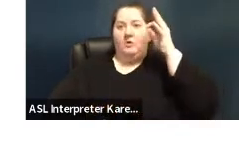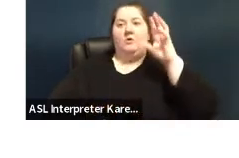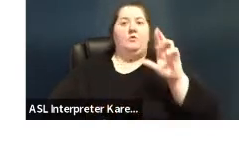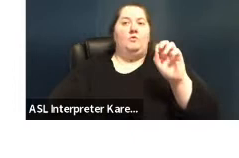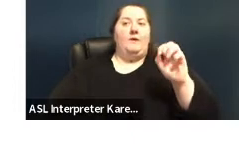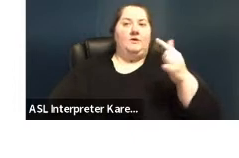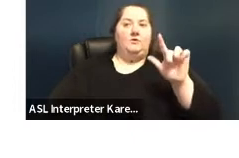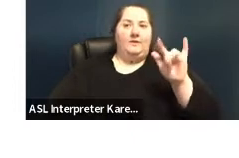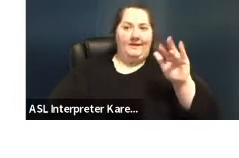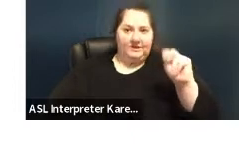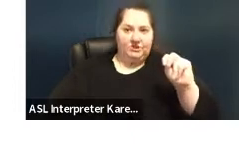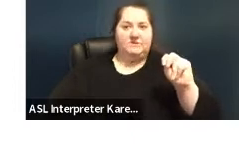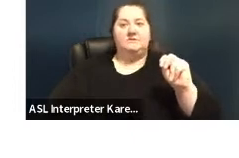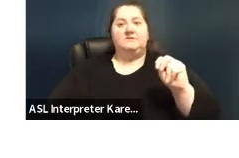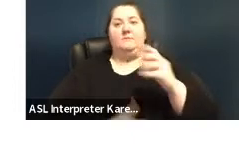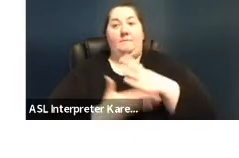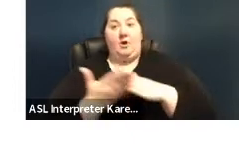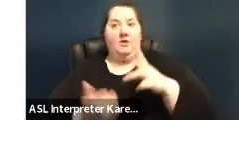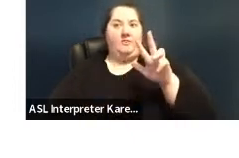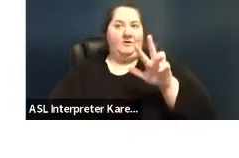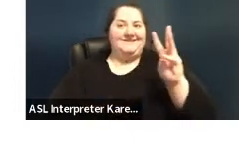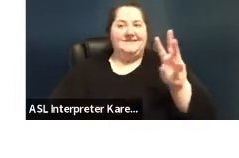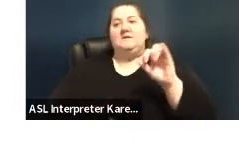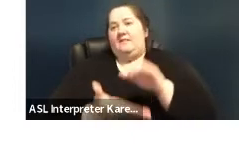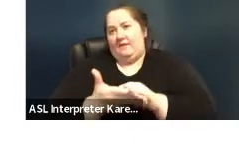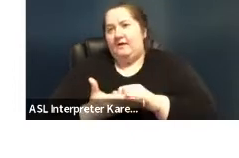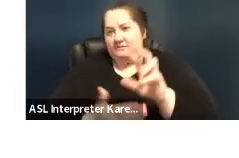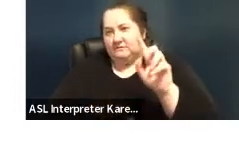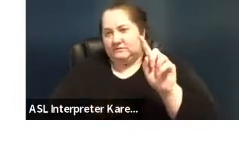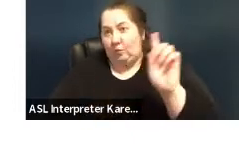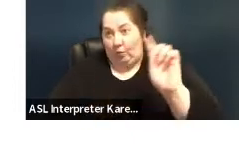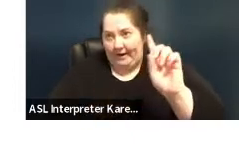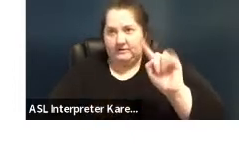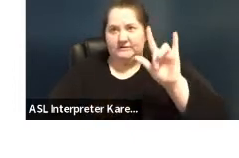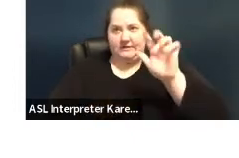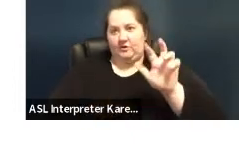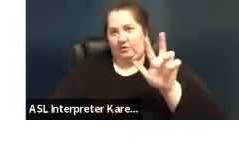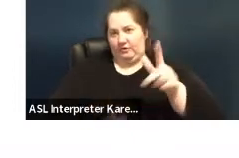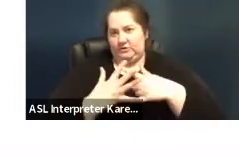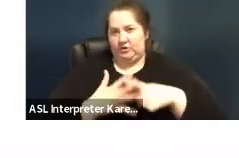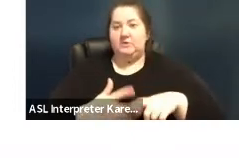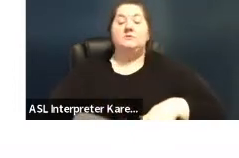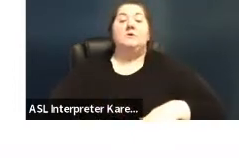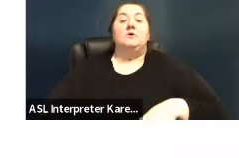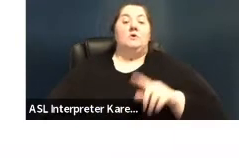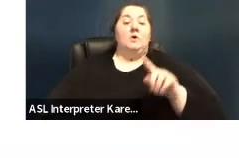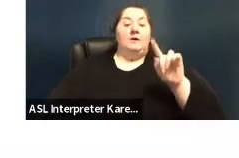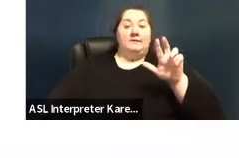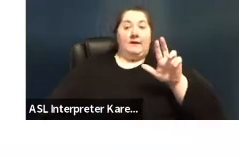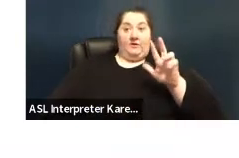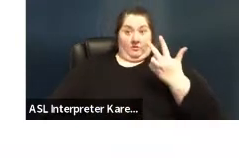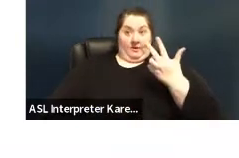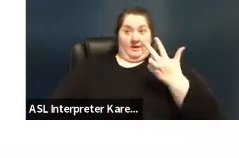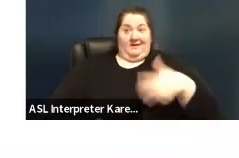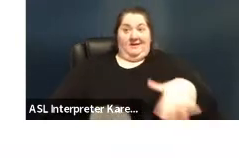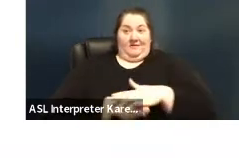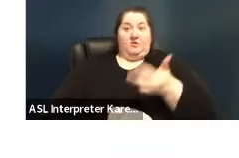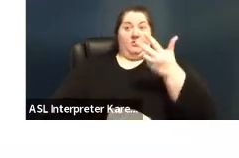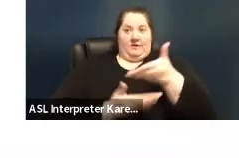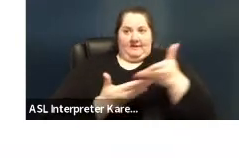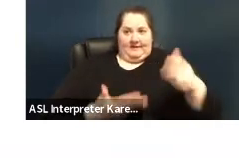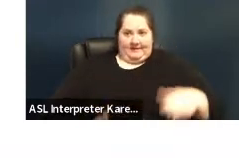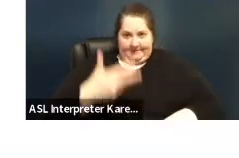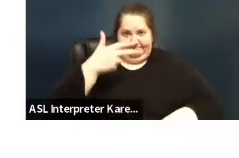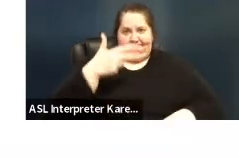Title III lives. So Title III covers three big things. One is